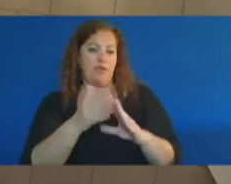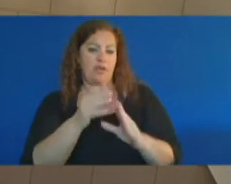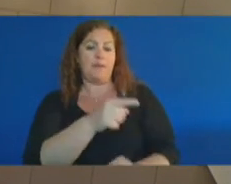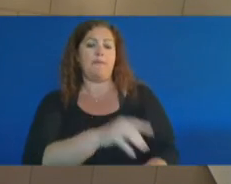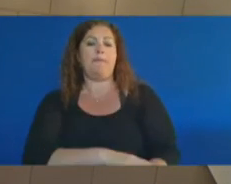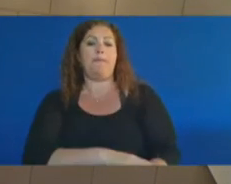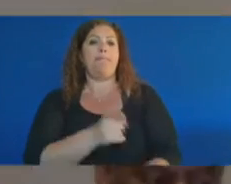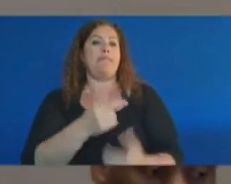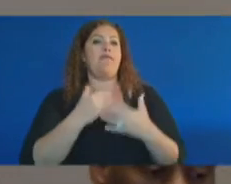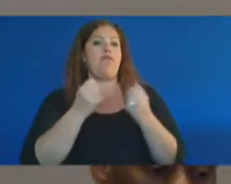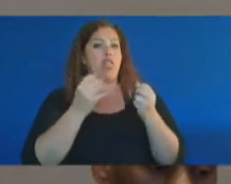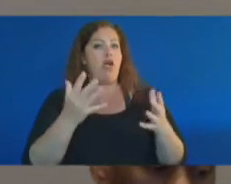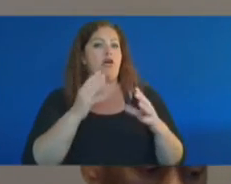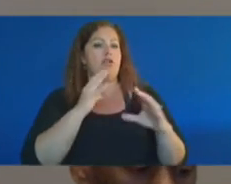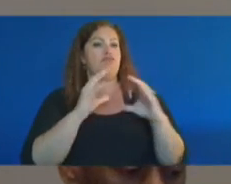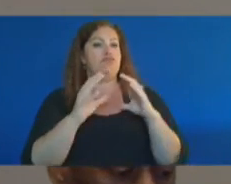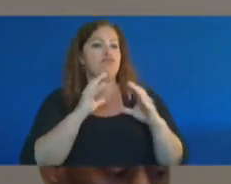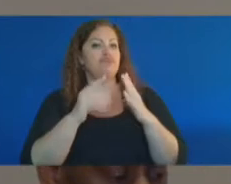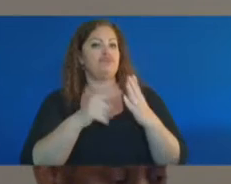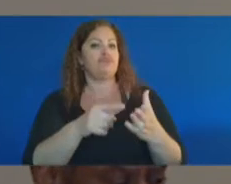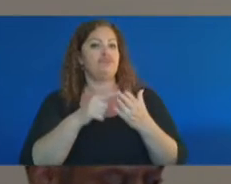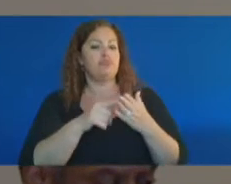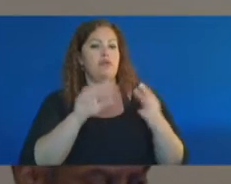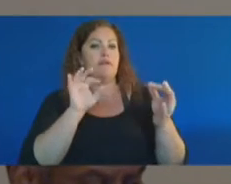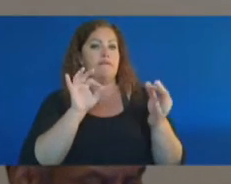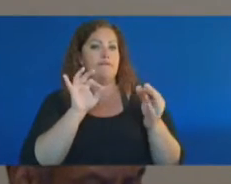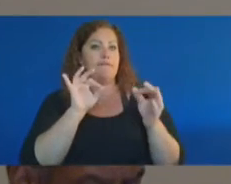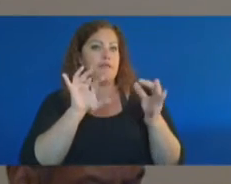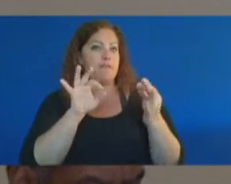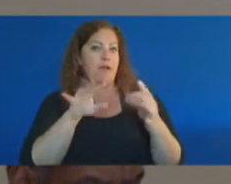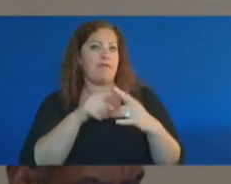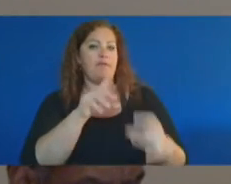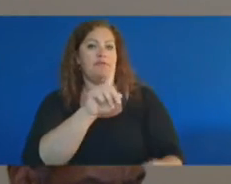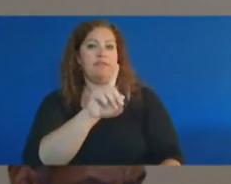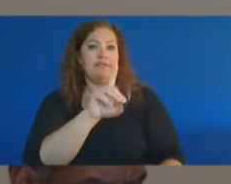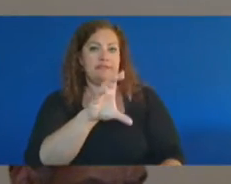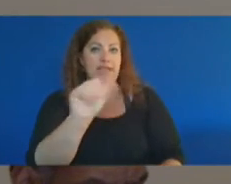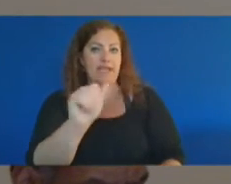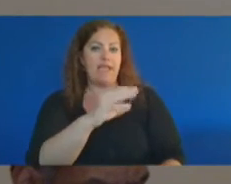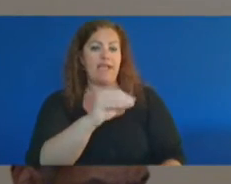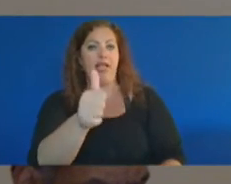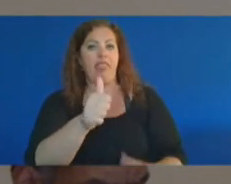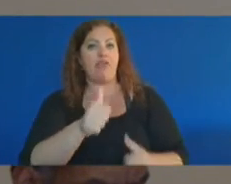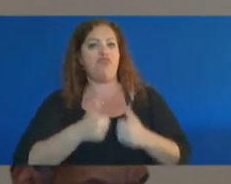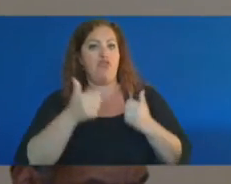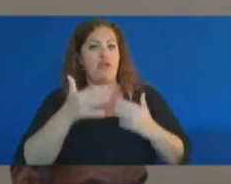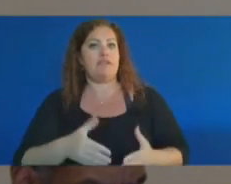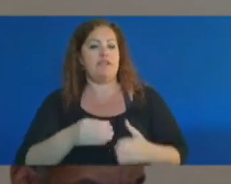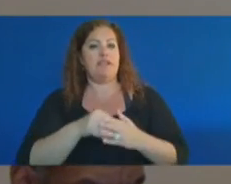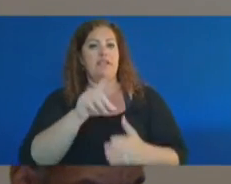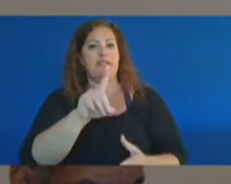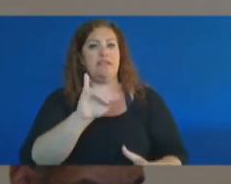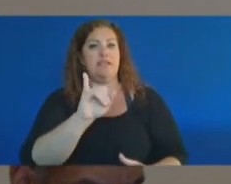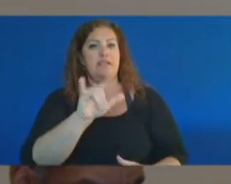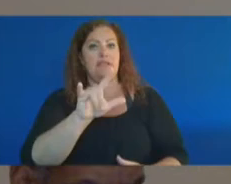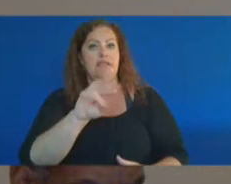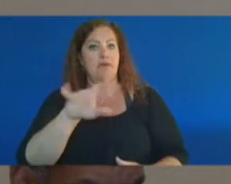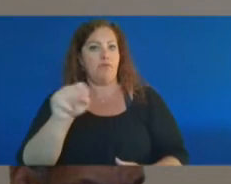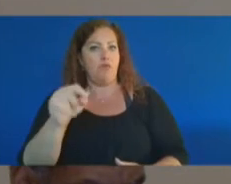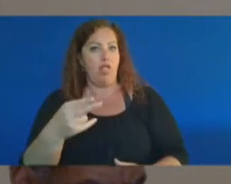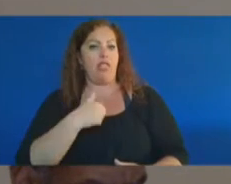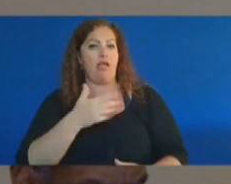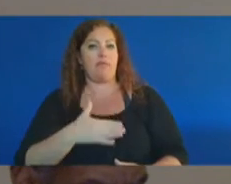been lots of conversation feedback from the DCA and other residents um within dillworth so I'm glad that we have that